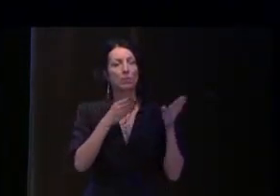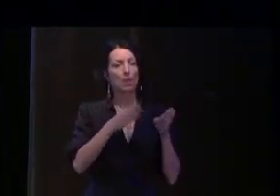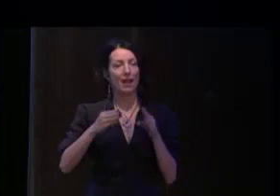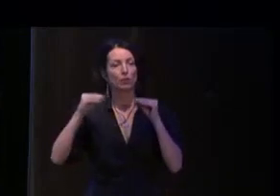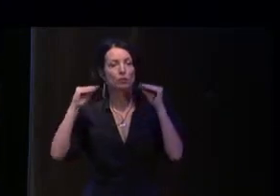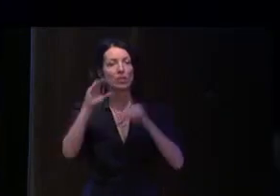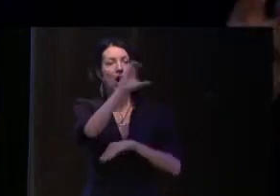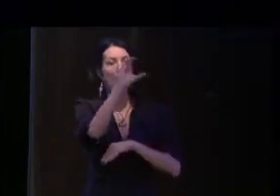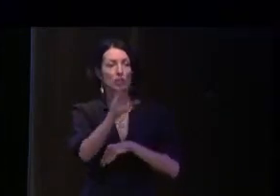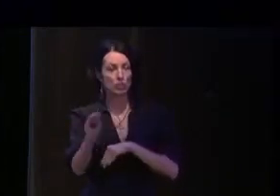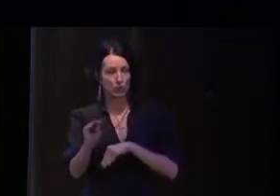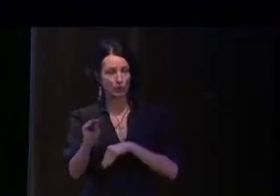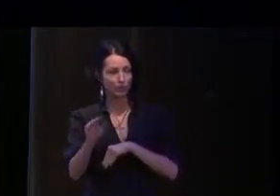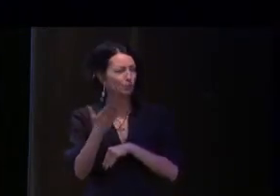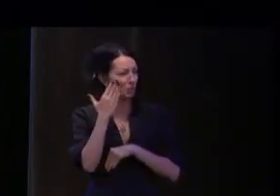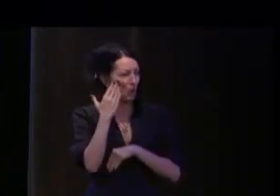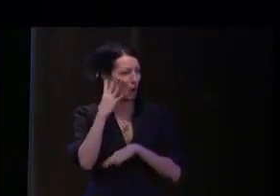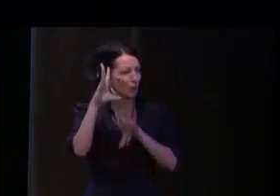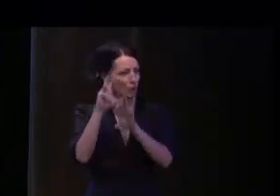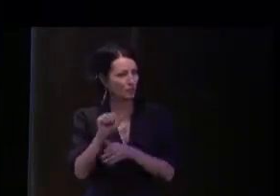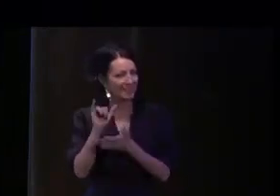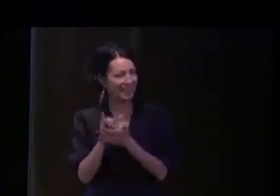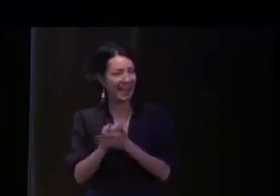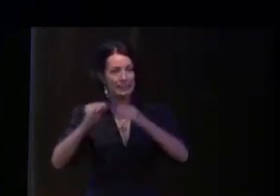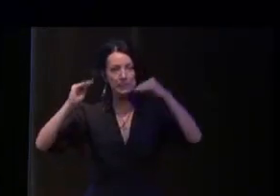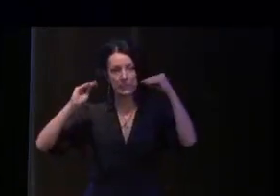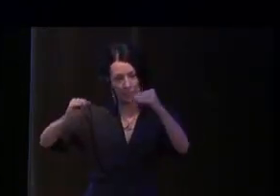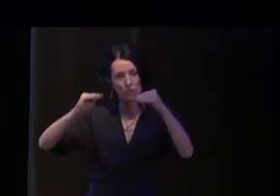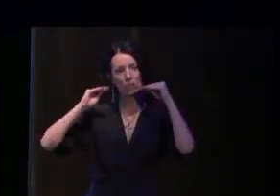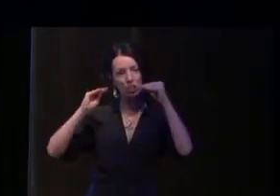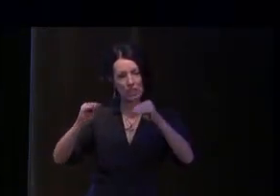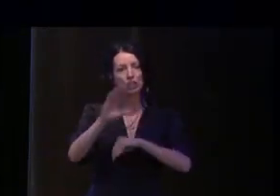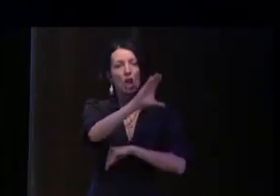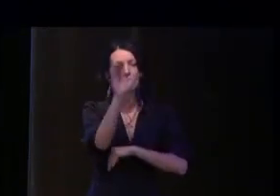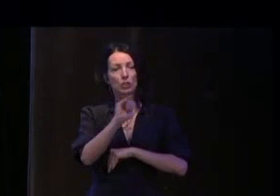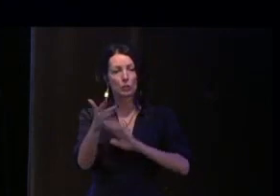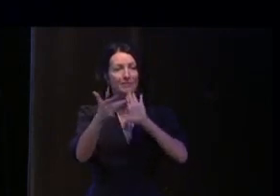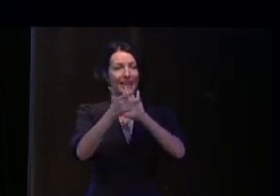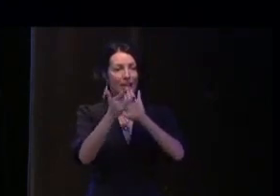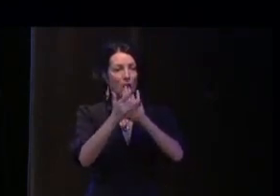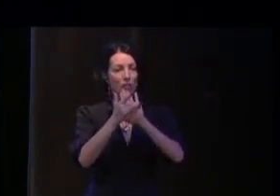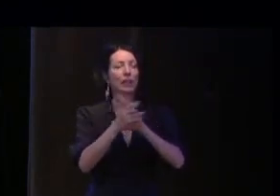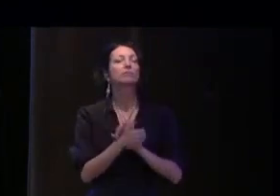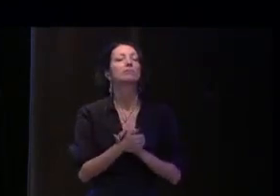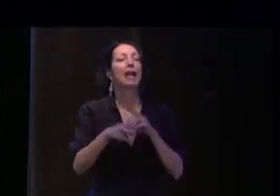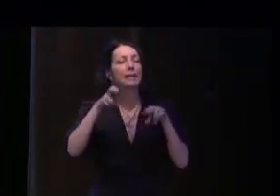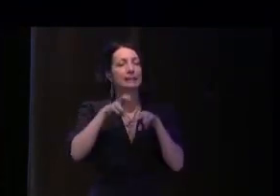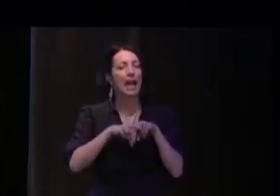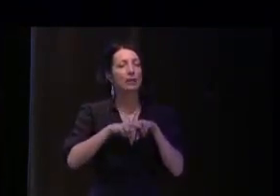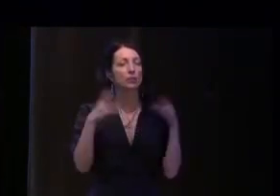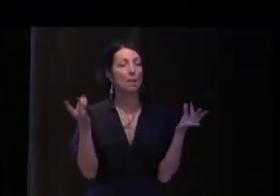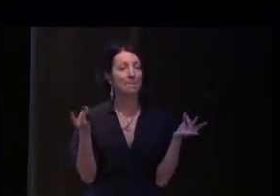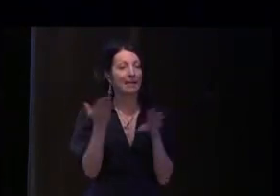the Zoom, of which we've all now become accustomed to, teaching on the Zoom technology. And as I sat to meditate